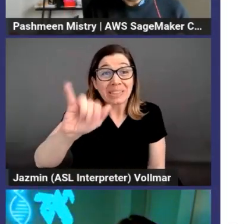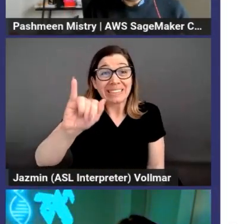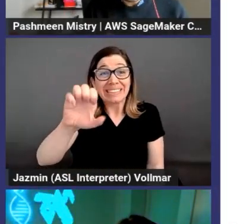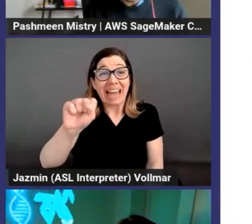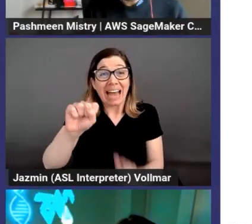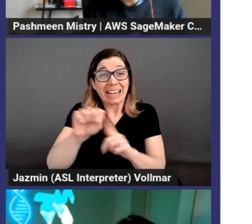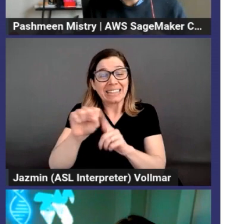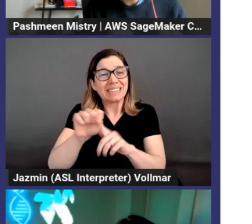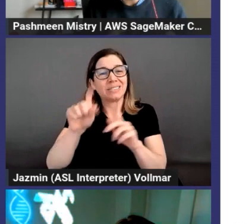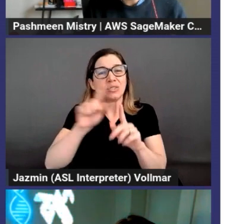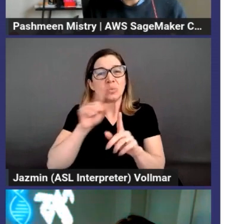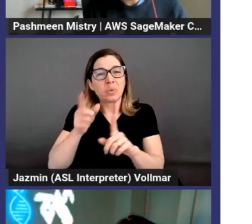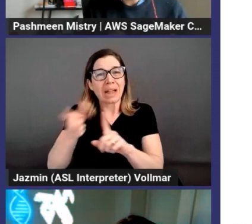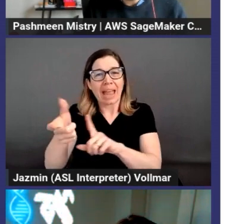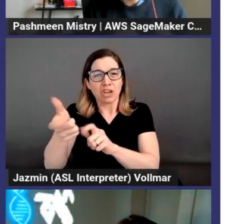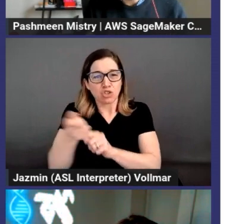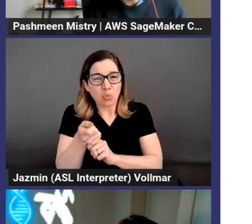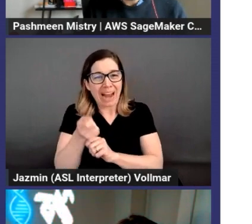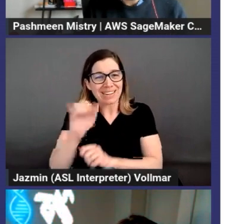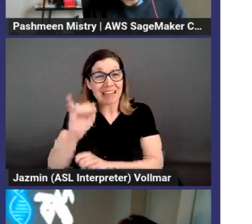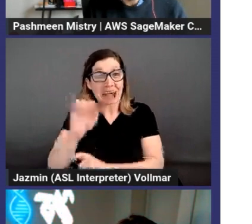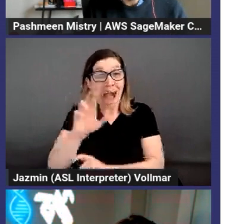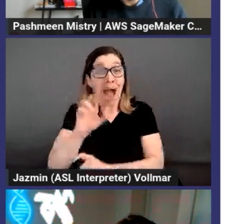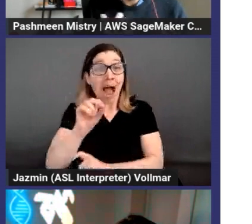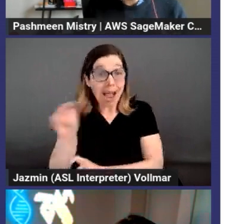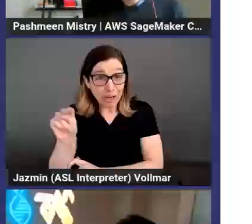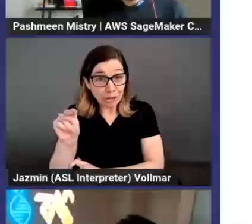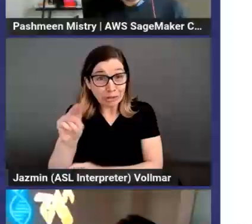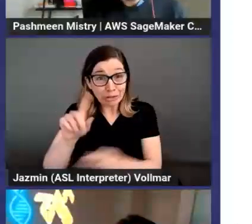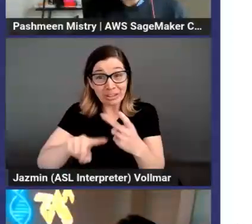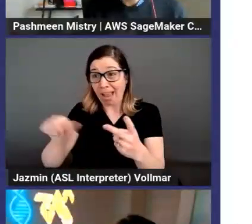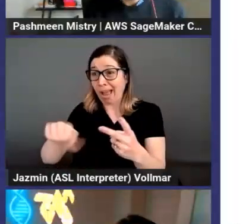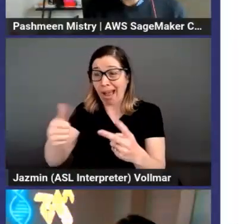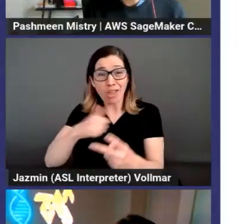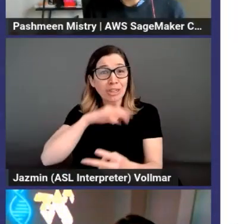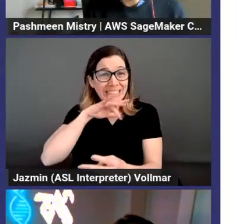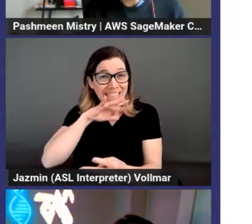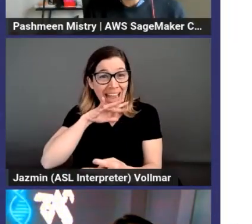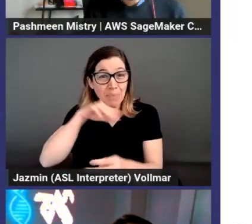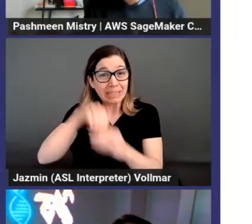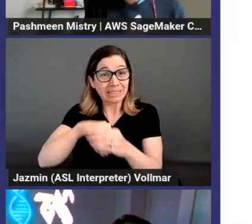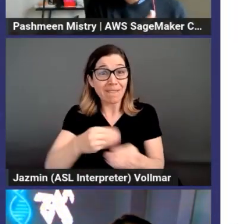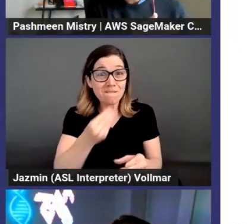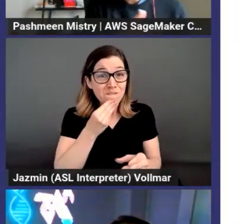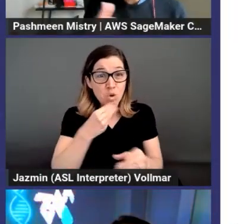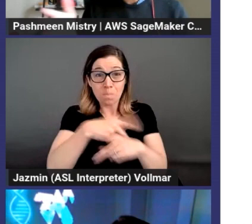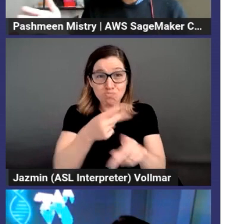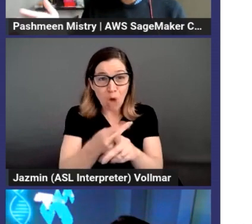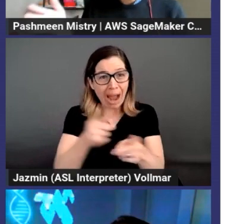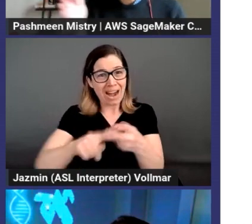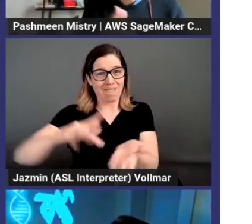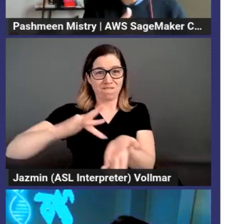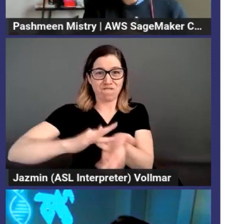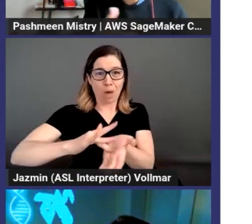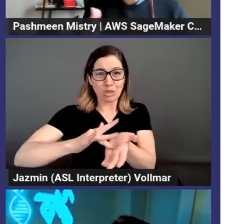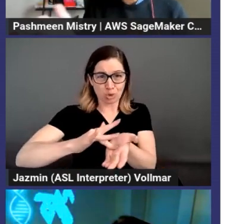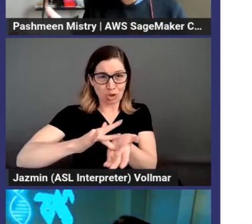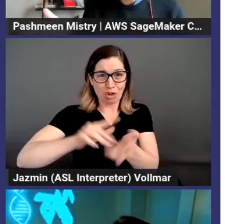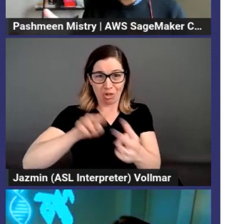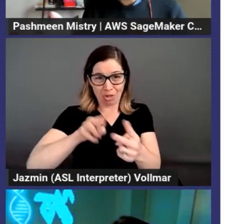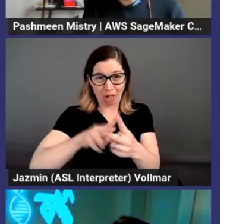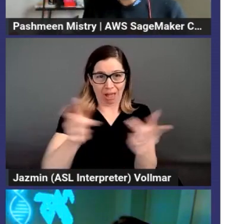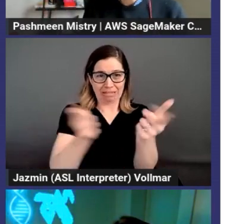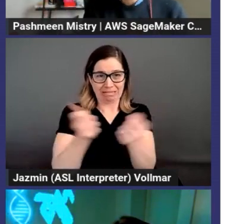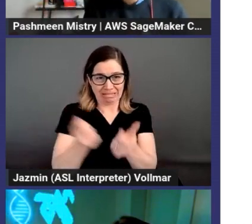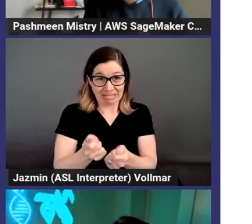attract iron and other contaminants in products, in food products and pharmaceuticals. So in the manufacturing process, you actually use